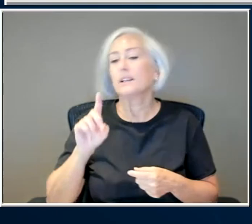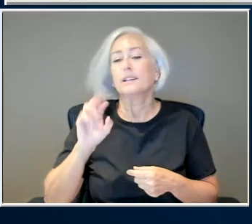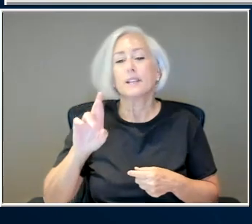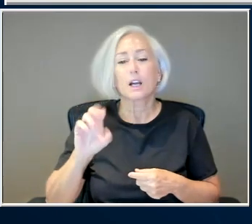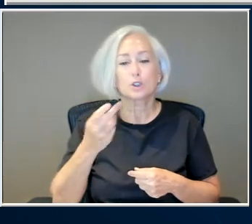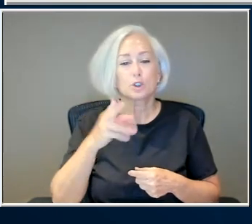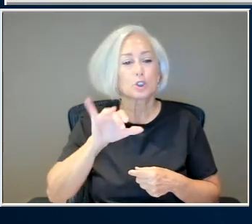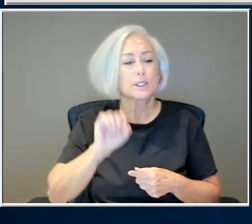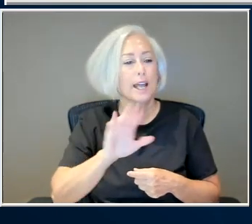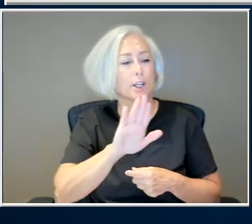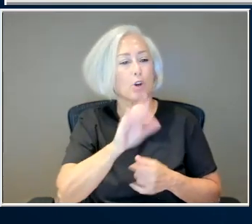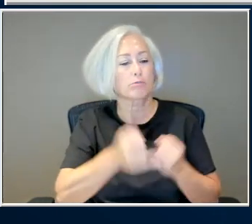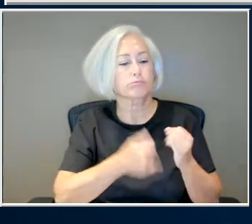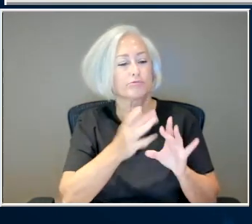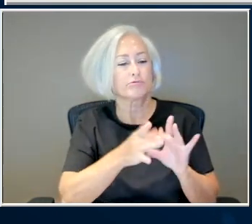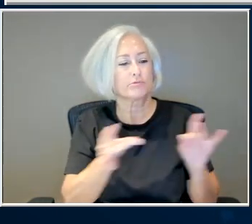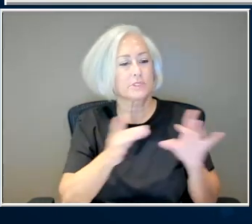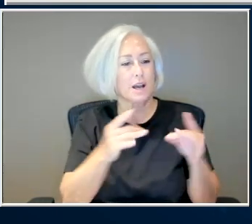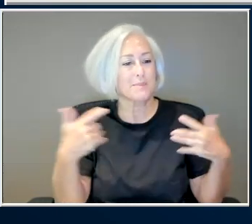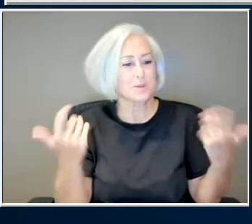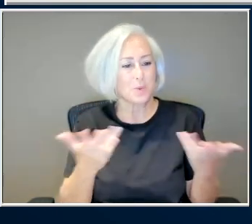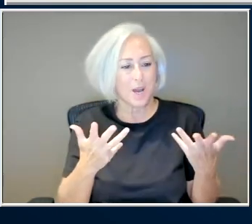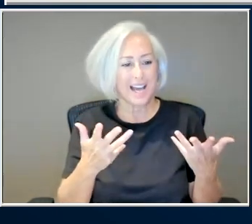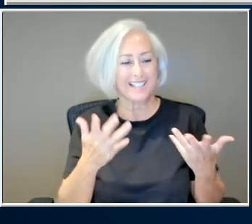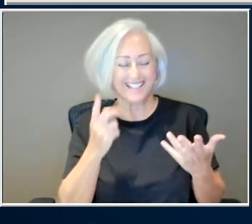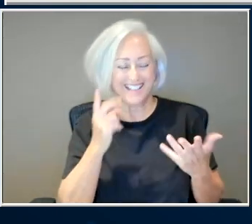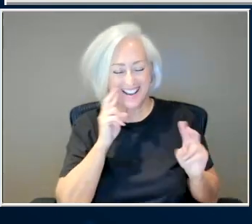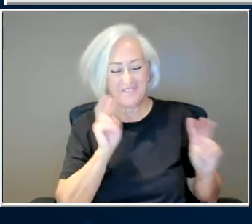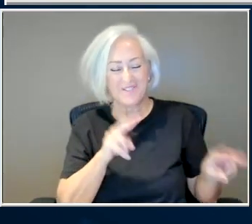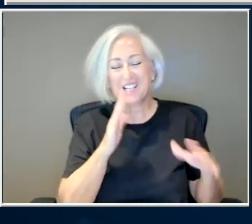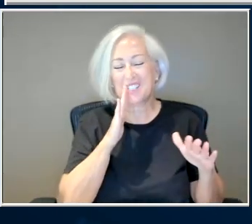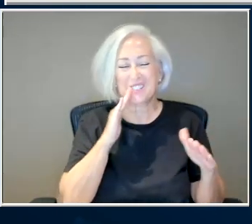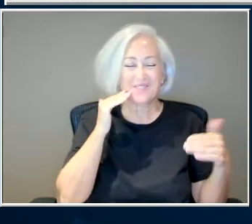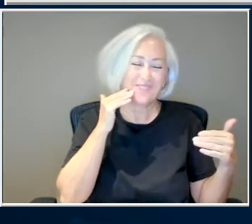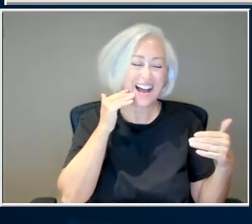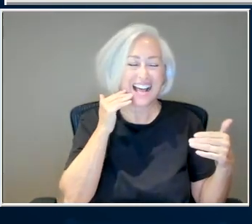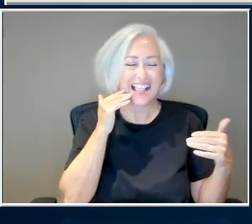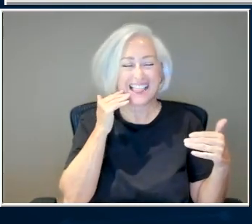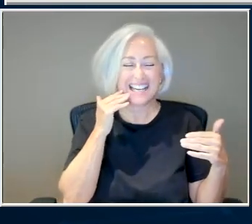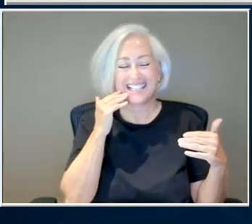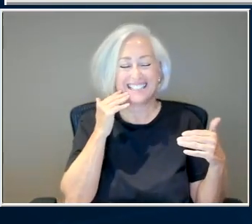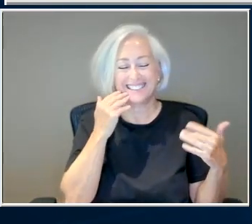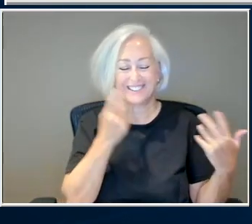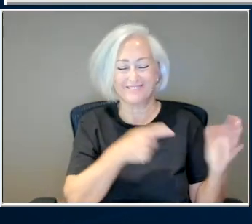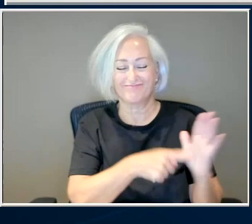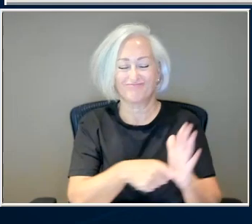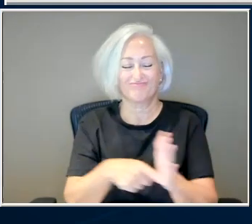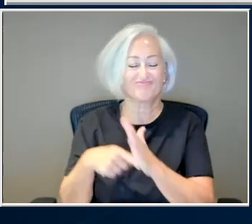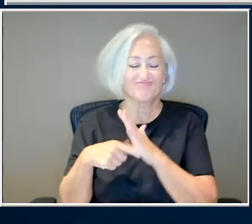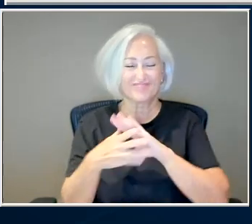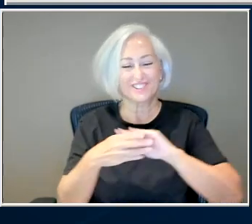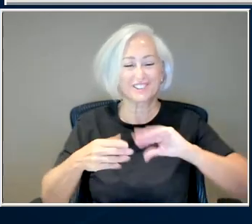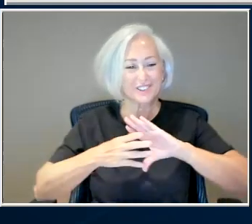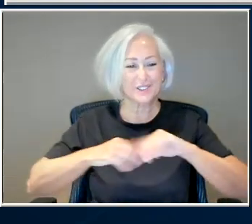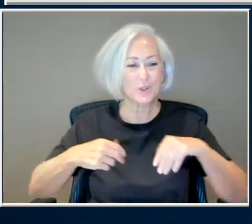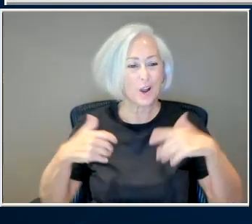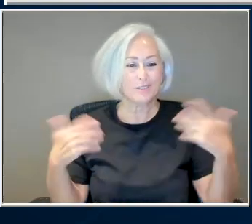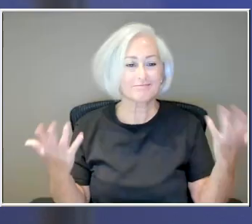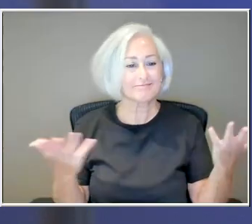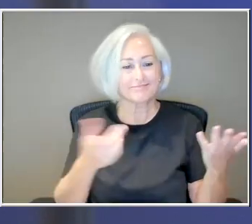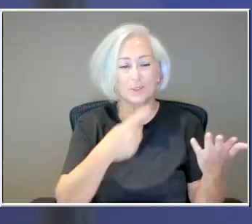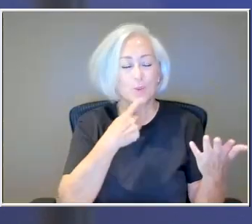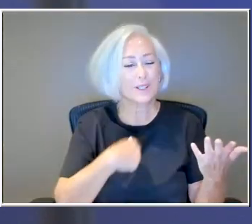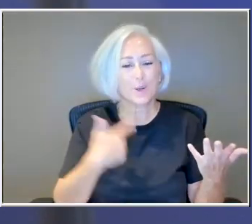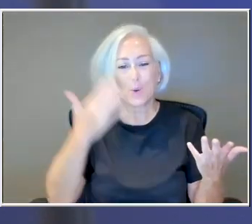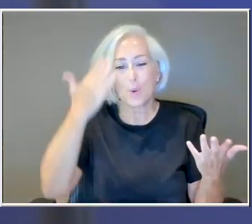this story? I've been watching you just smiling across the table, just letting this kind of unfold. What do you want people to take away from this story?